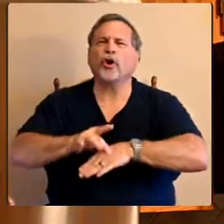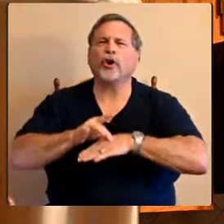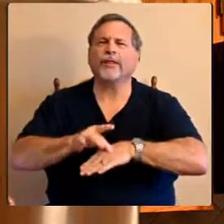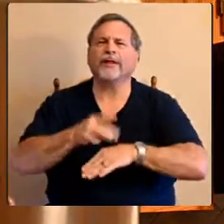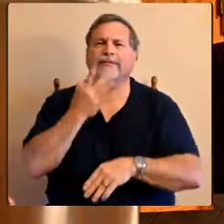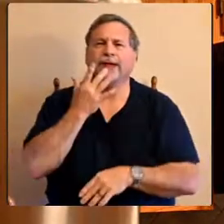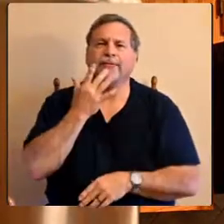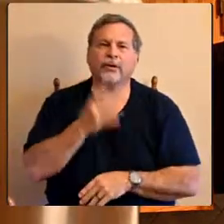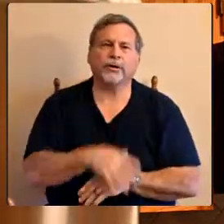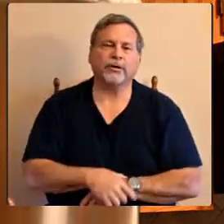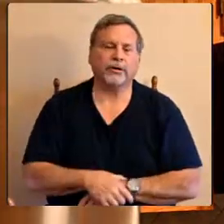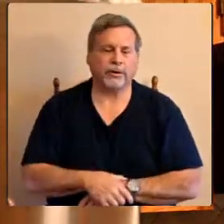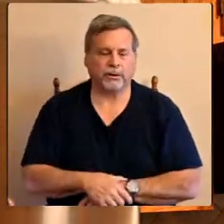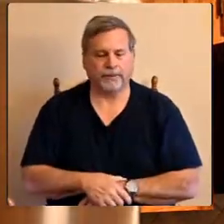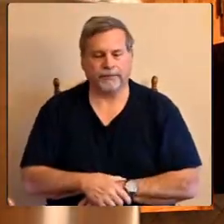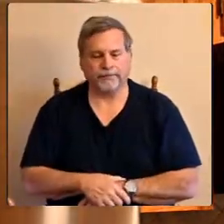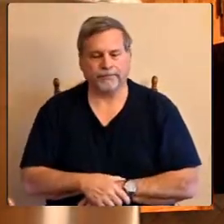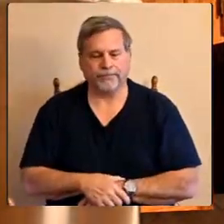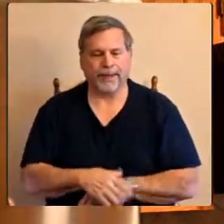it.